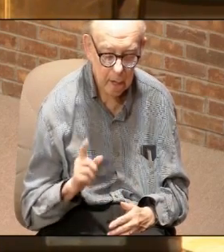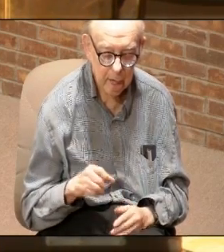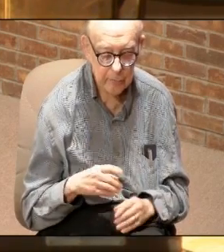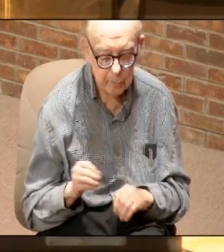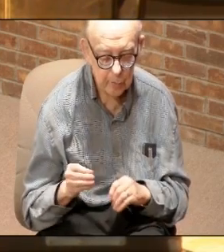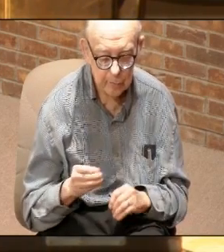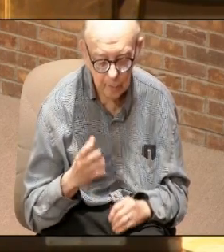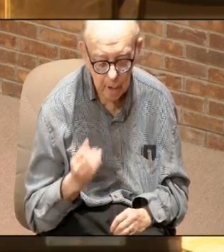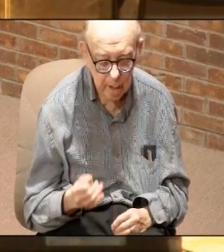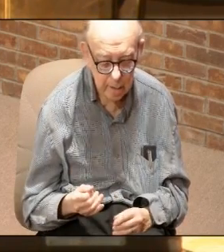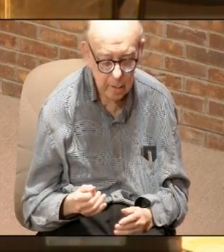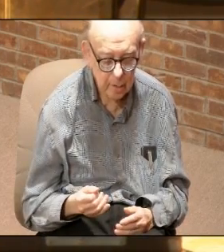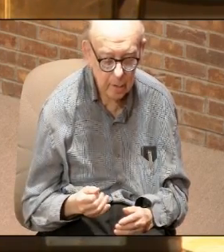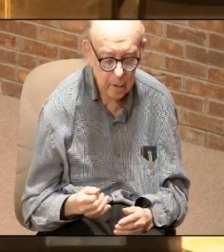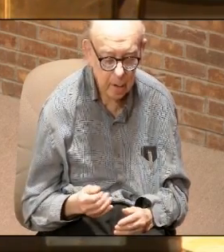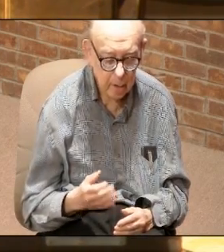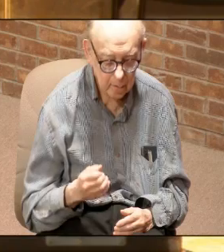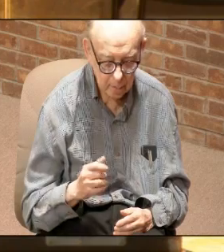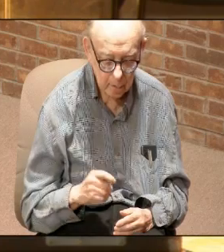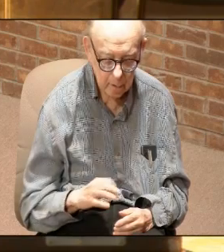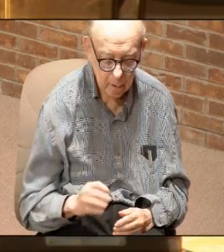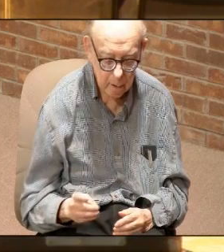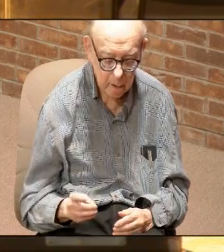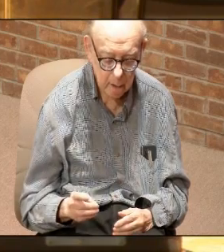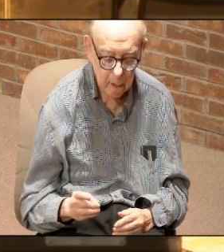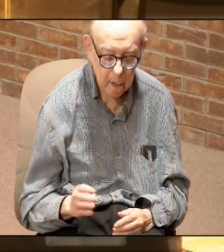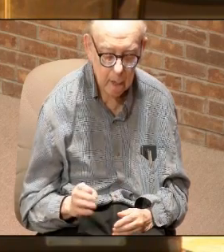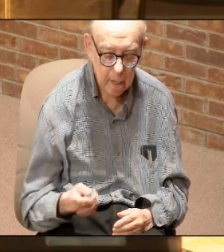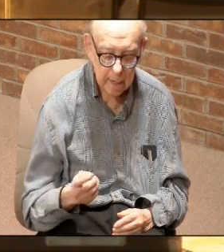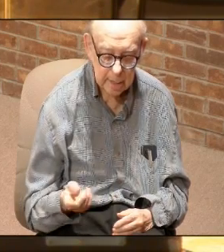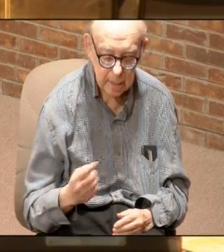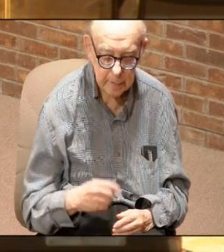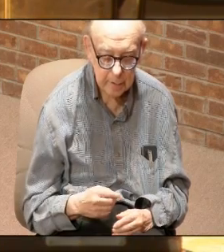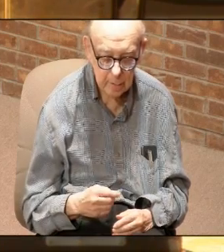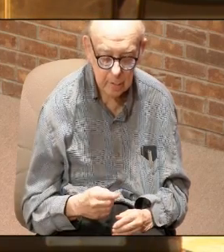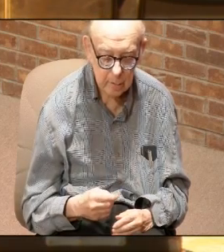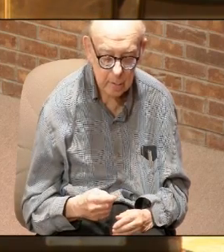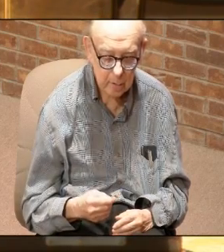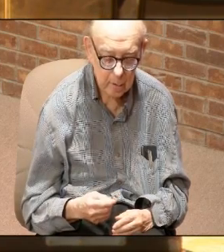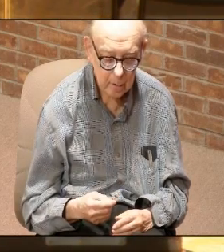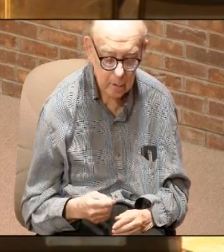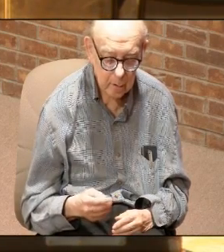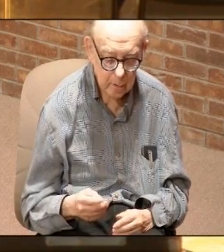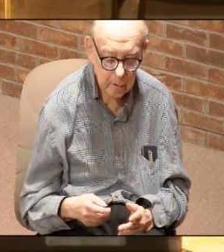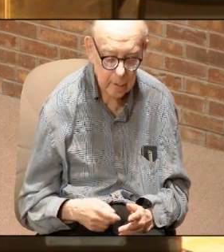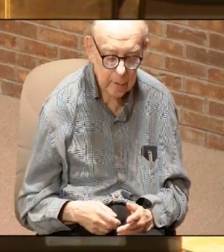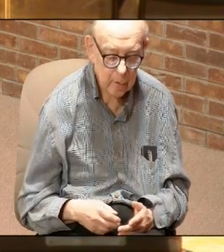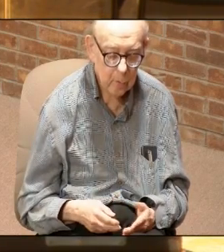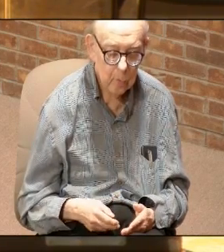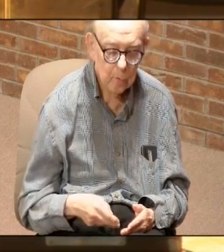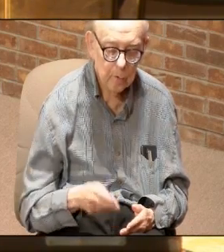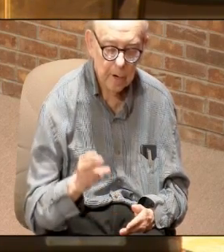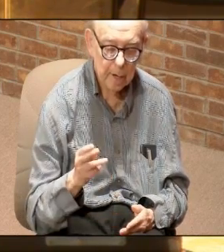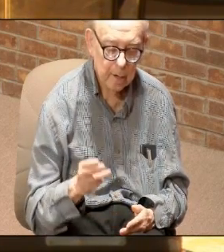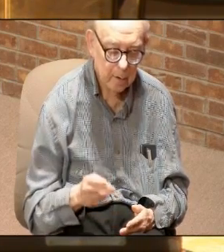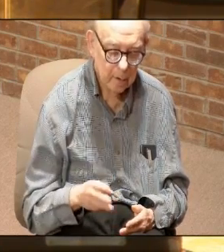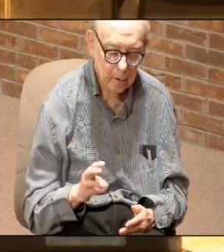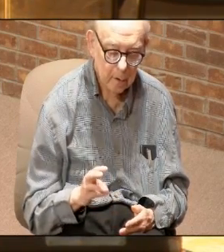And I said, what are you moving for? She said, my landlord came in and he raised my rent